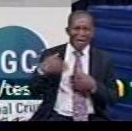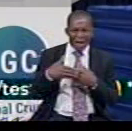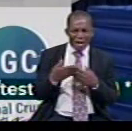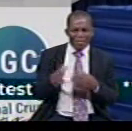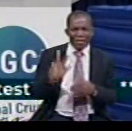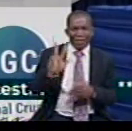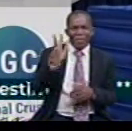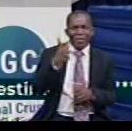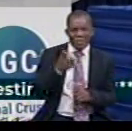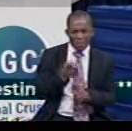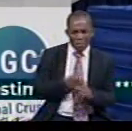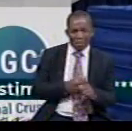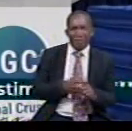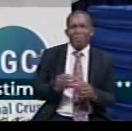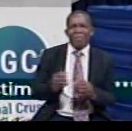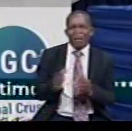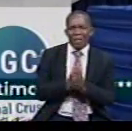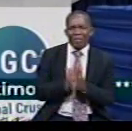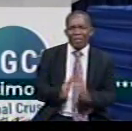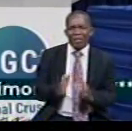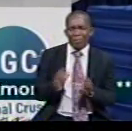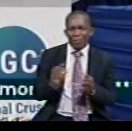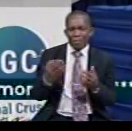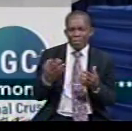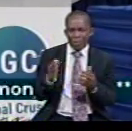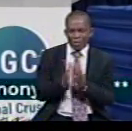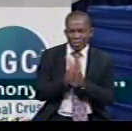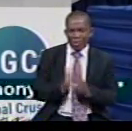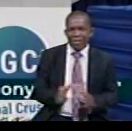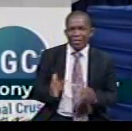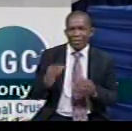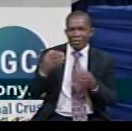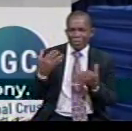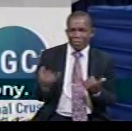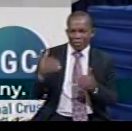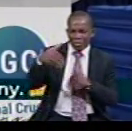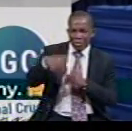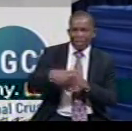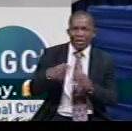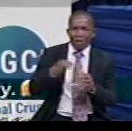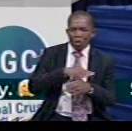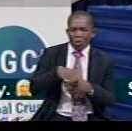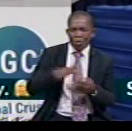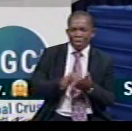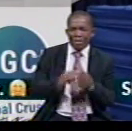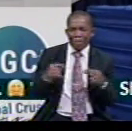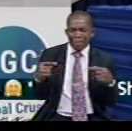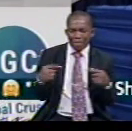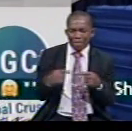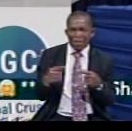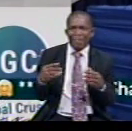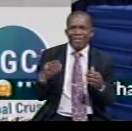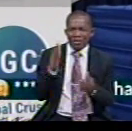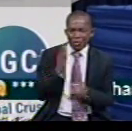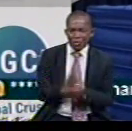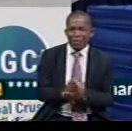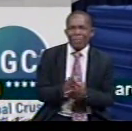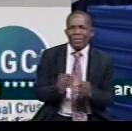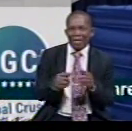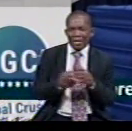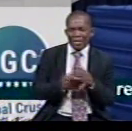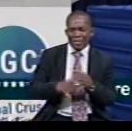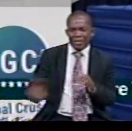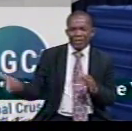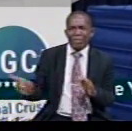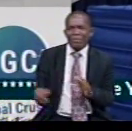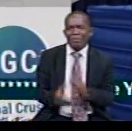prayer of the man of God, all the pain vanished, disappeared, and now she is totally free. Praise the Lord. And now we